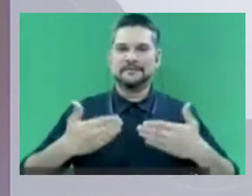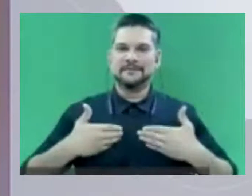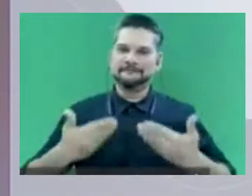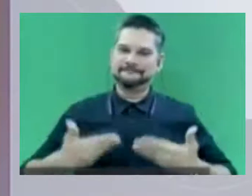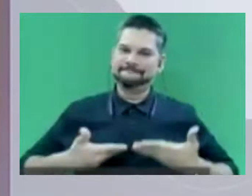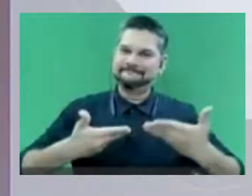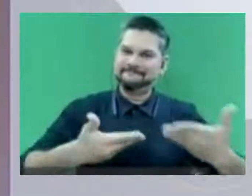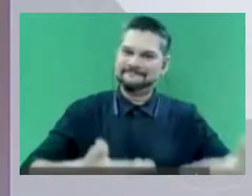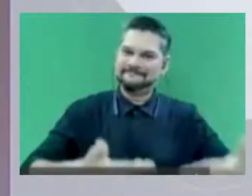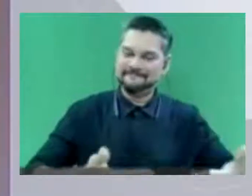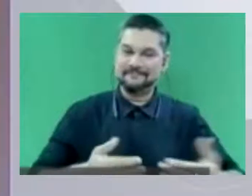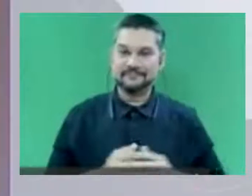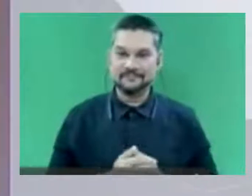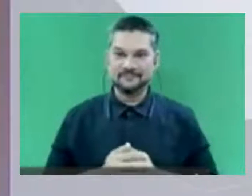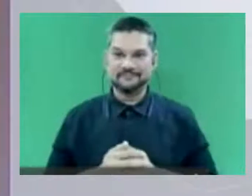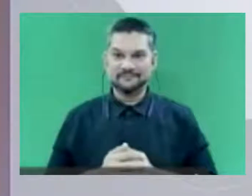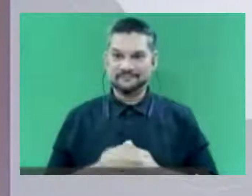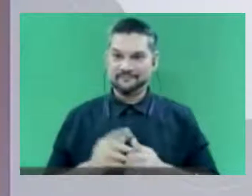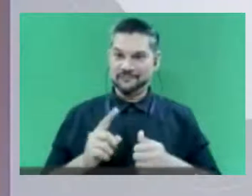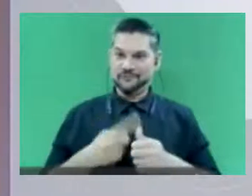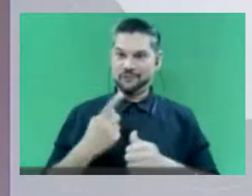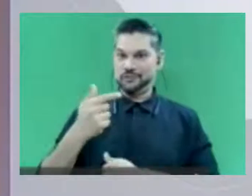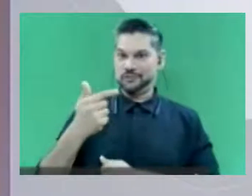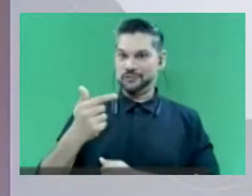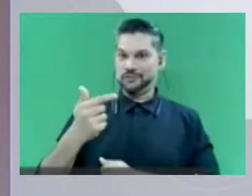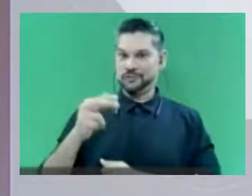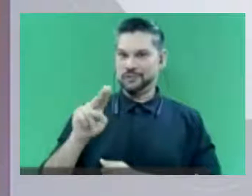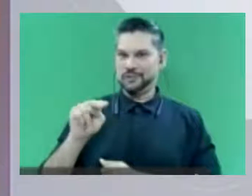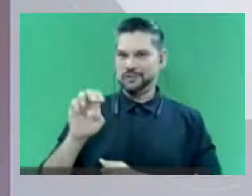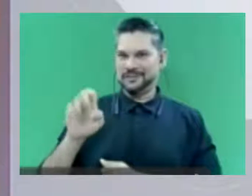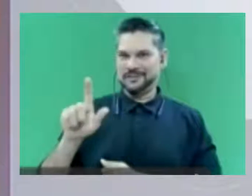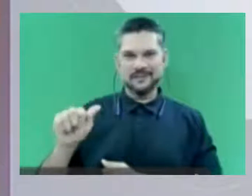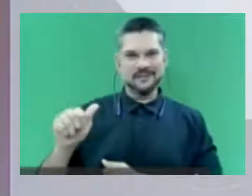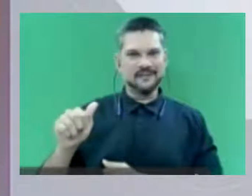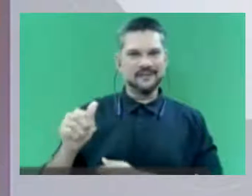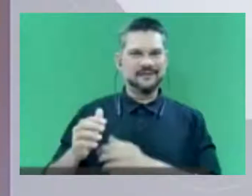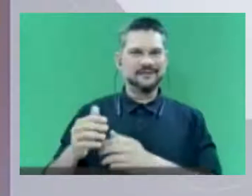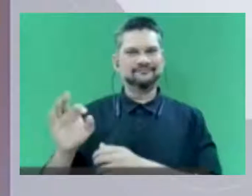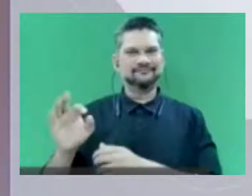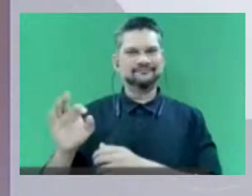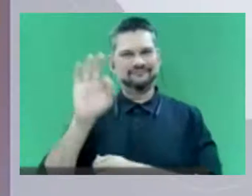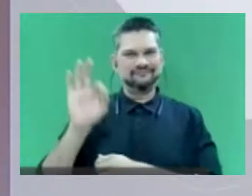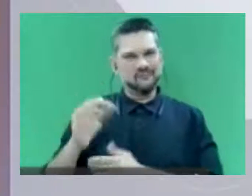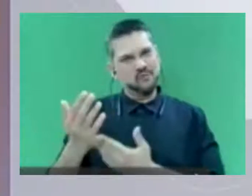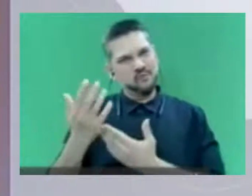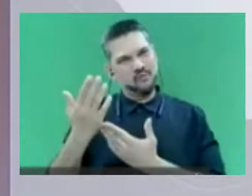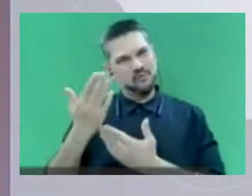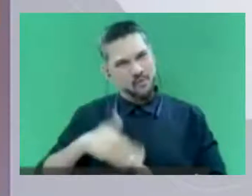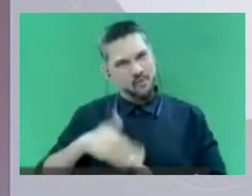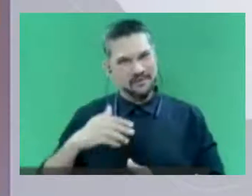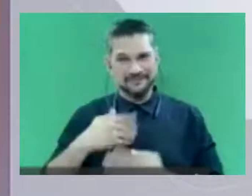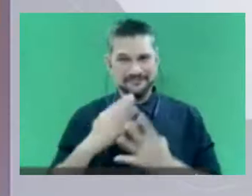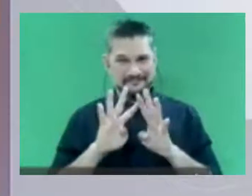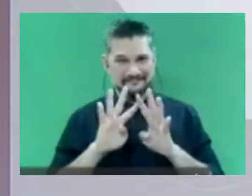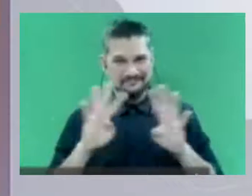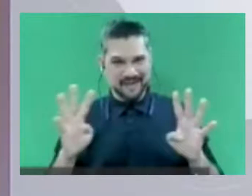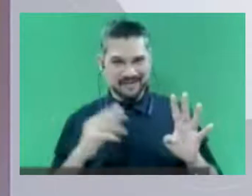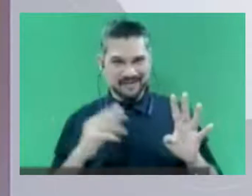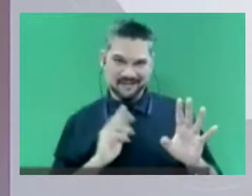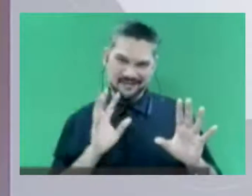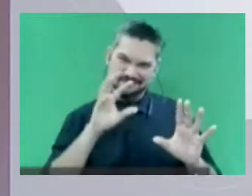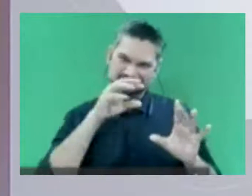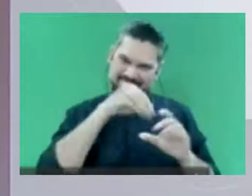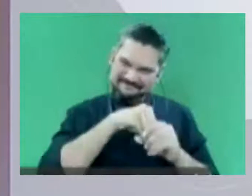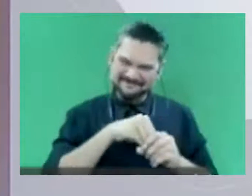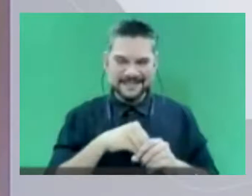When Gunela asked me to join the panel, I hesitated. I said, I don't feel comfortable. It